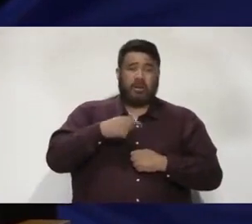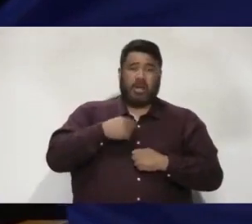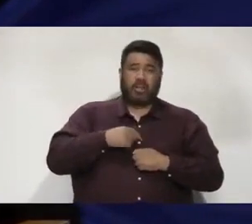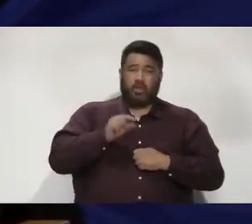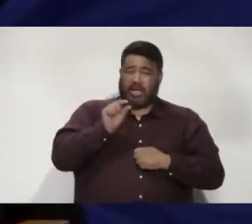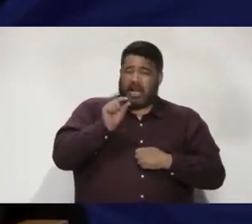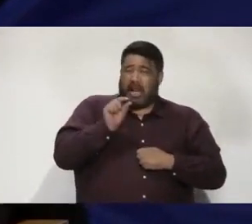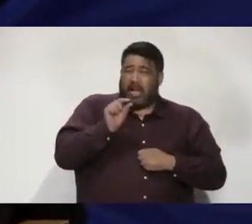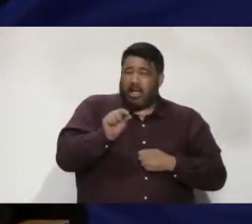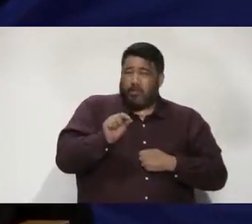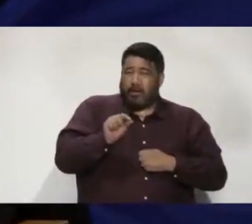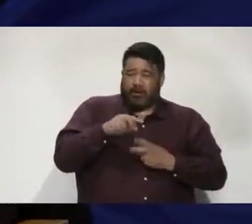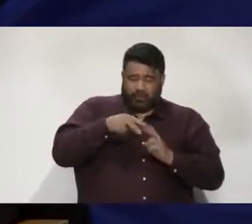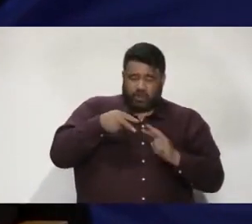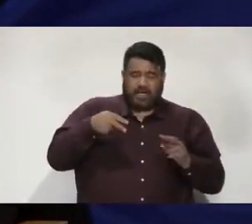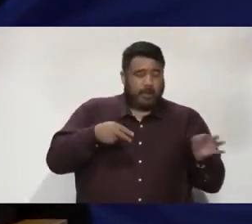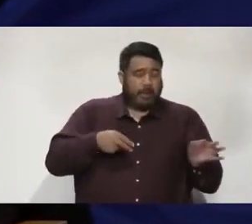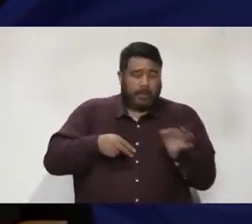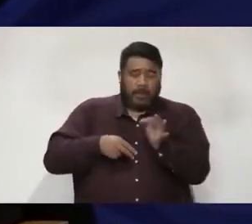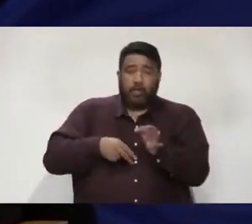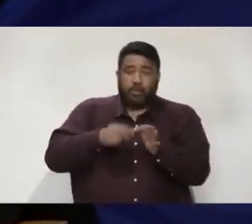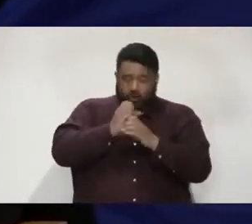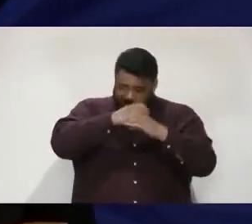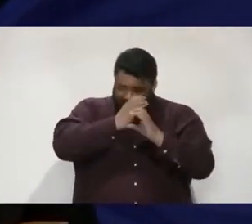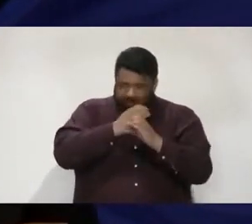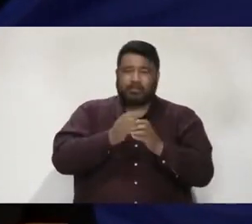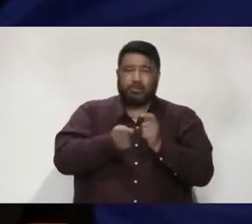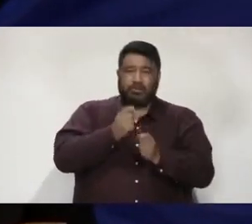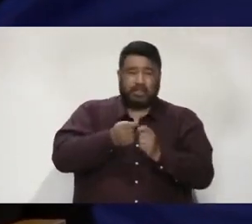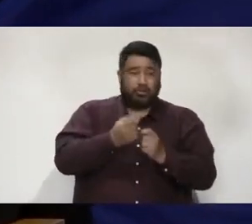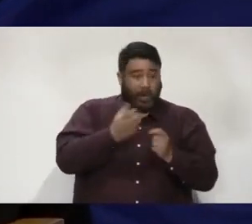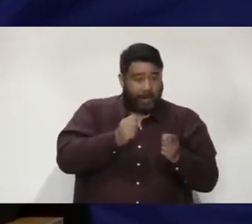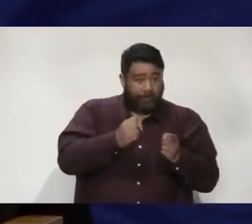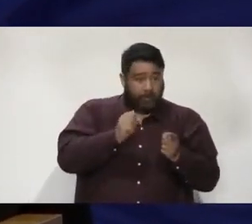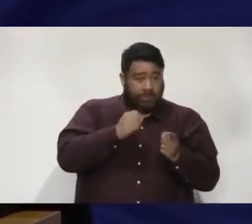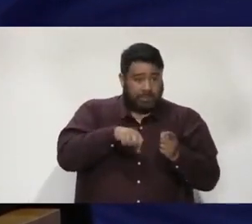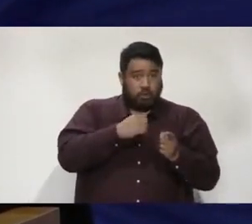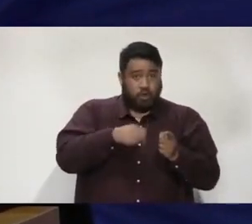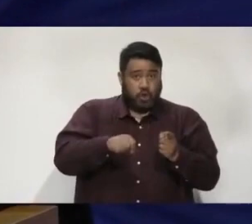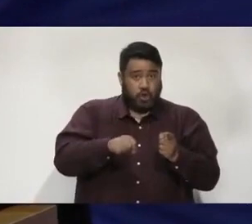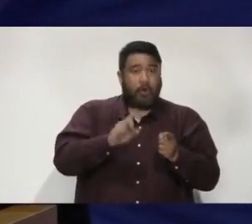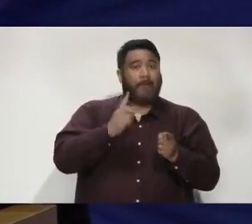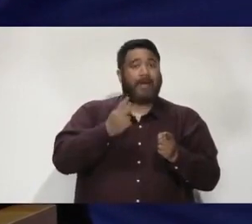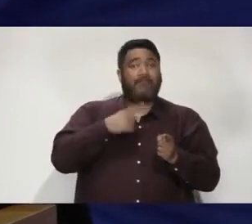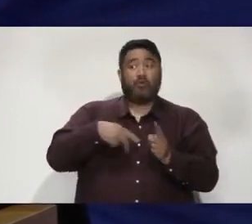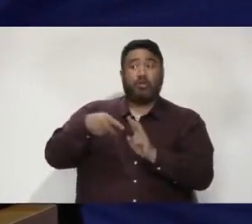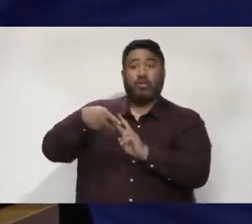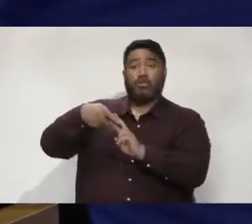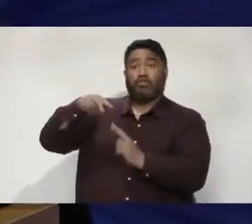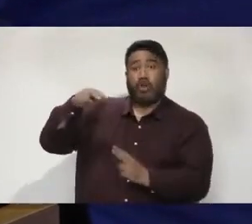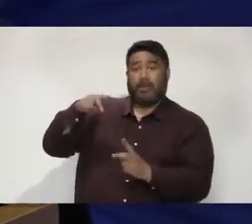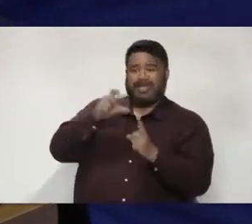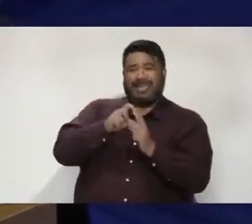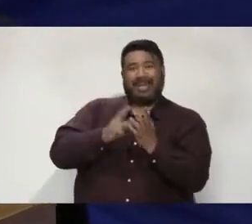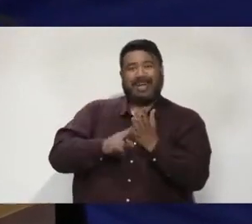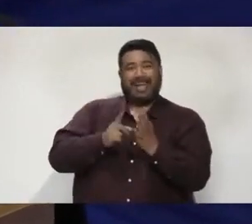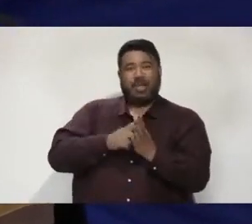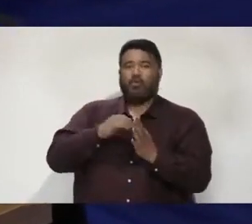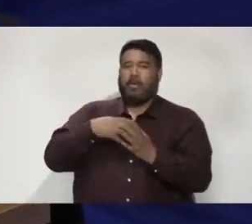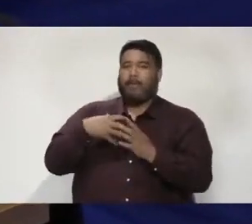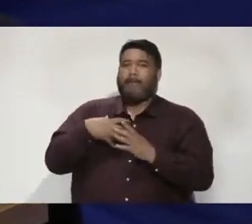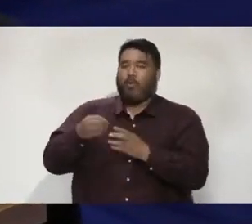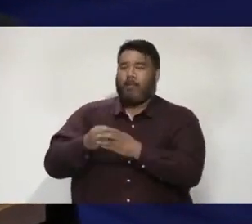a test to see if someone's COVID positive or COVID negative, you do need a large amount of DNA to be able to do